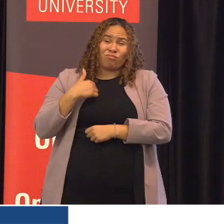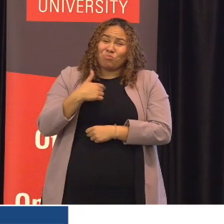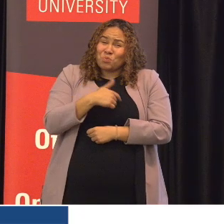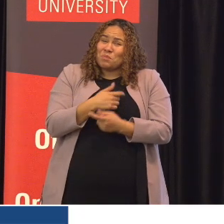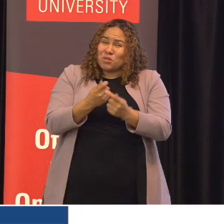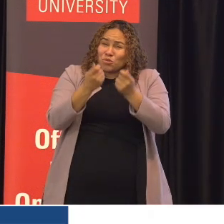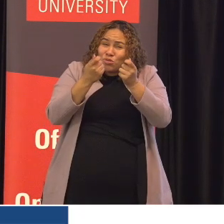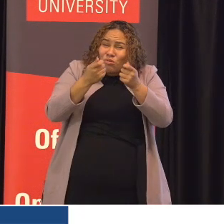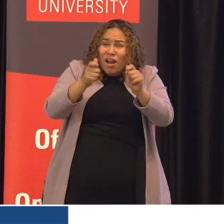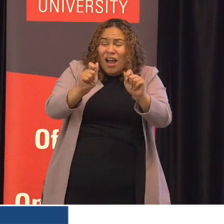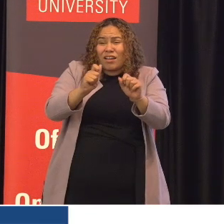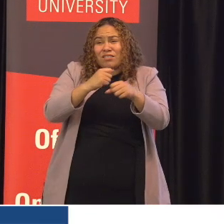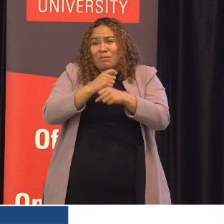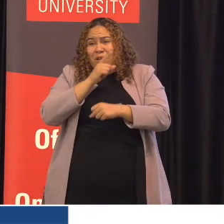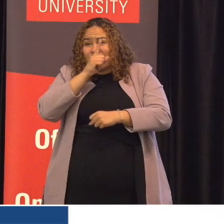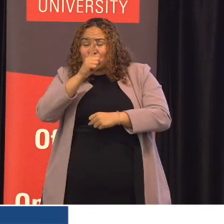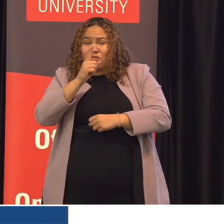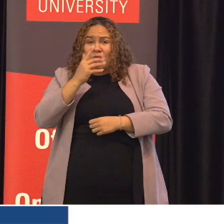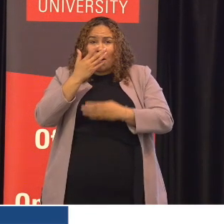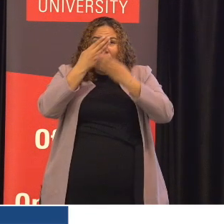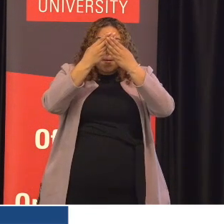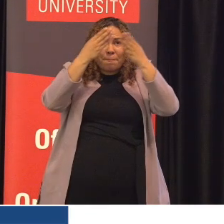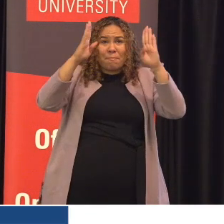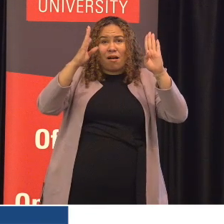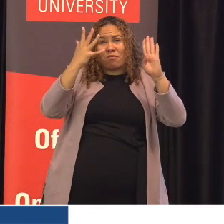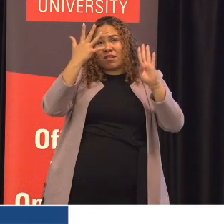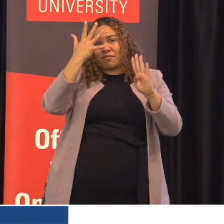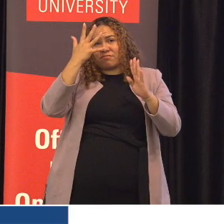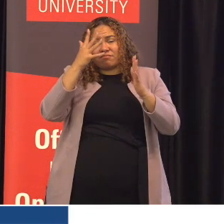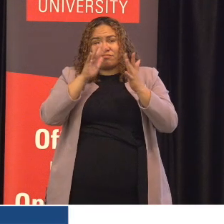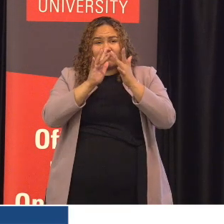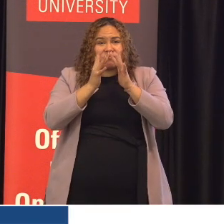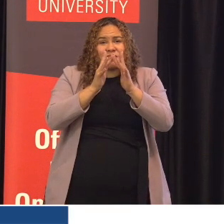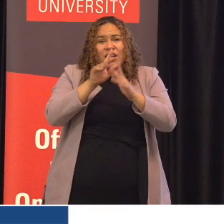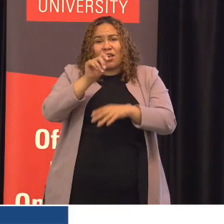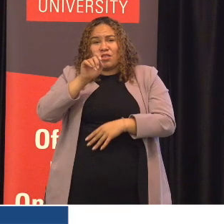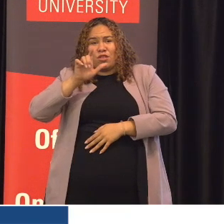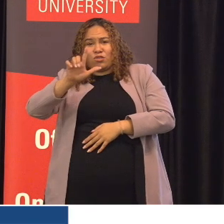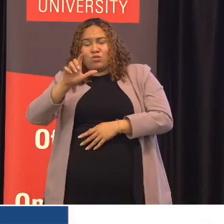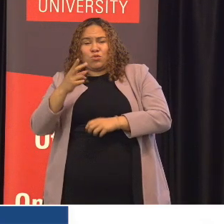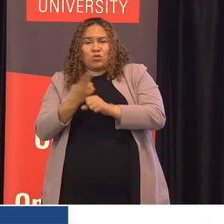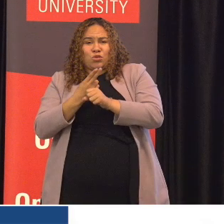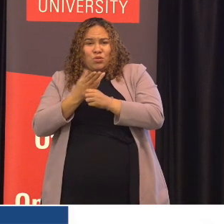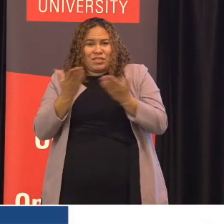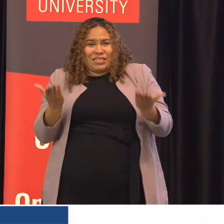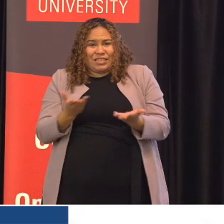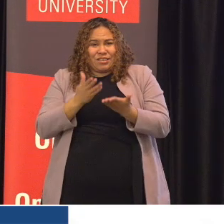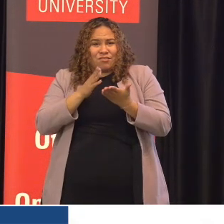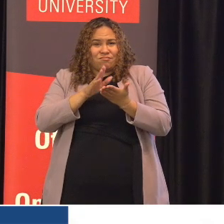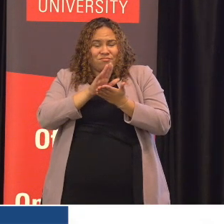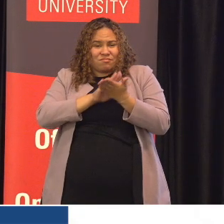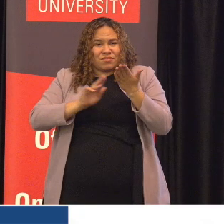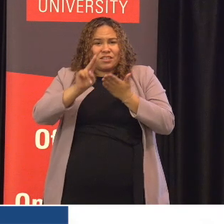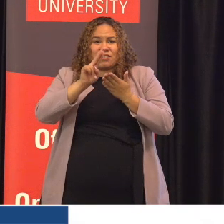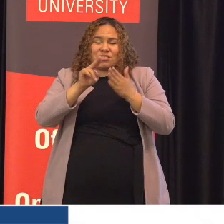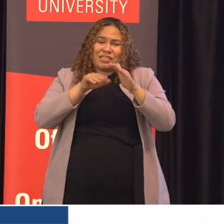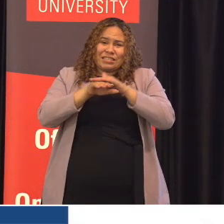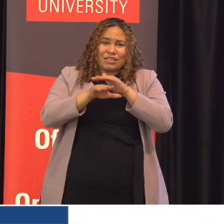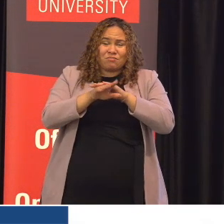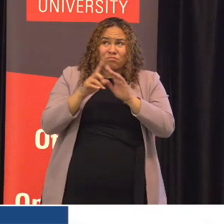to ensure our public facing and the tools that you use on campus are accessible for a while now.